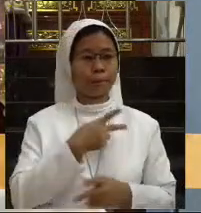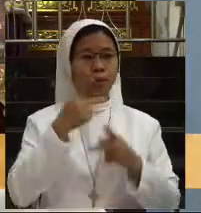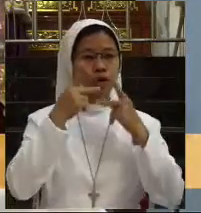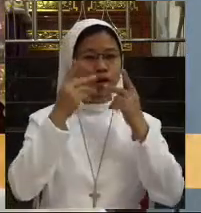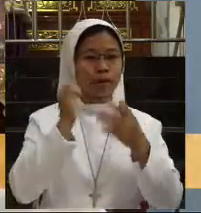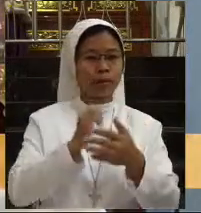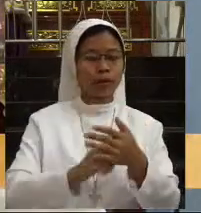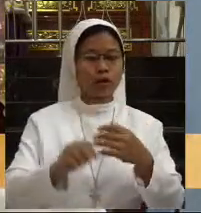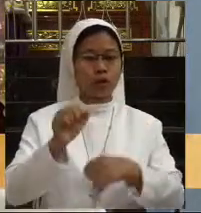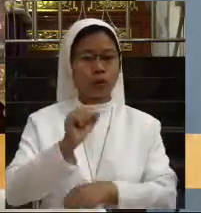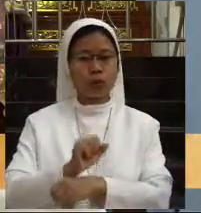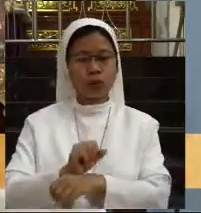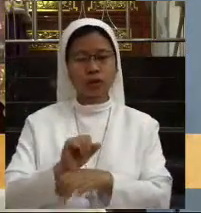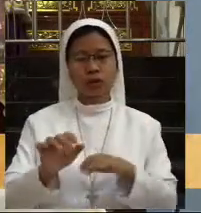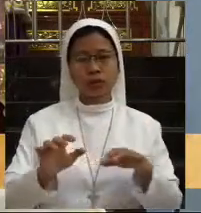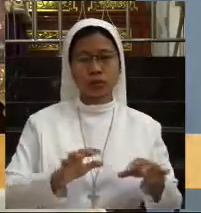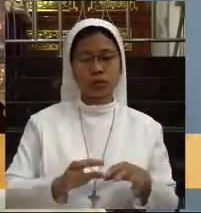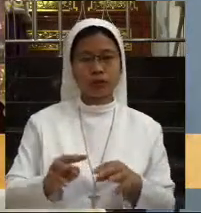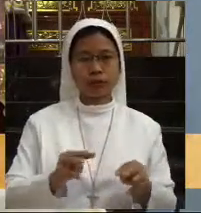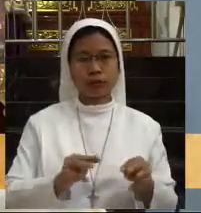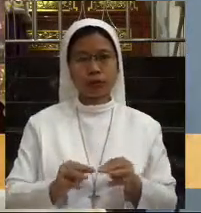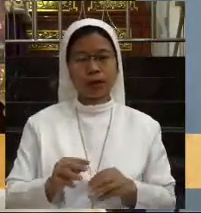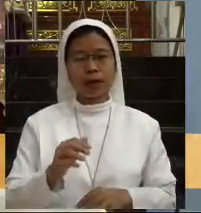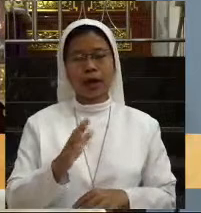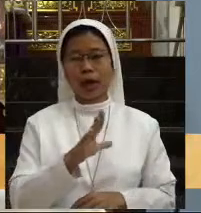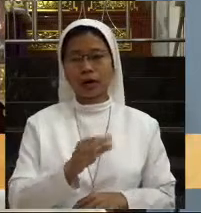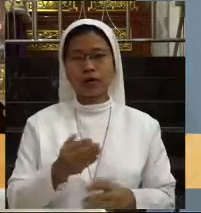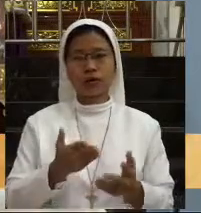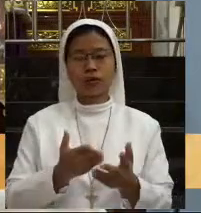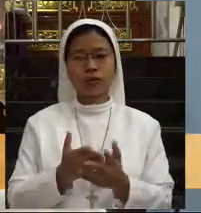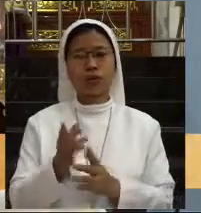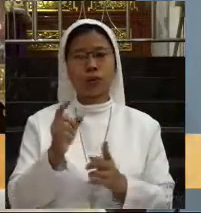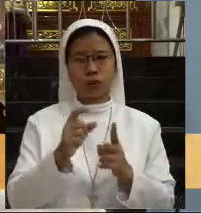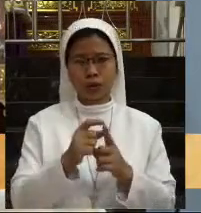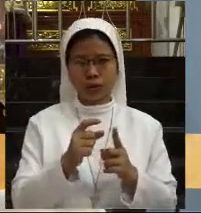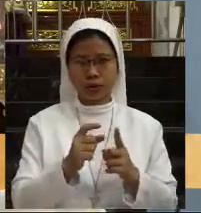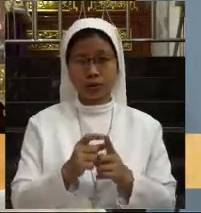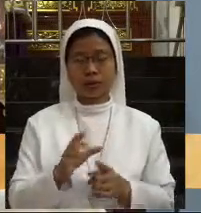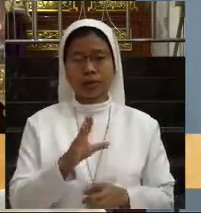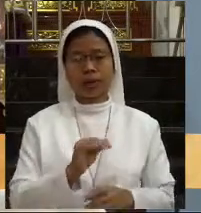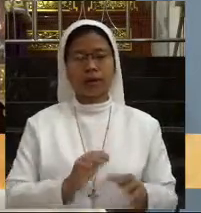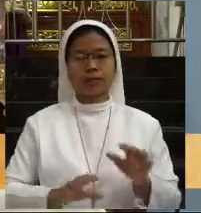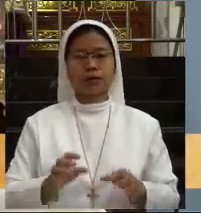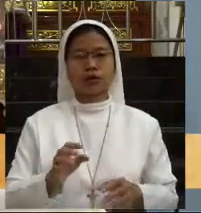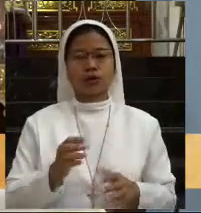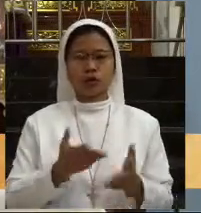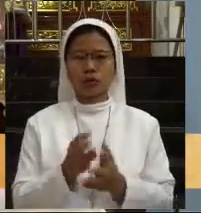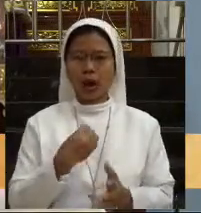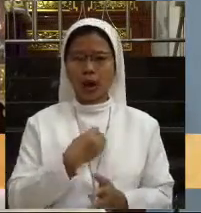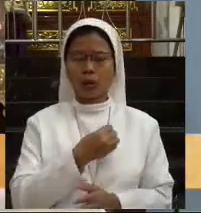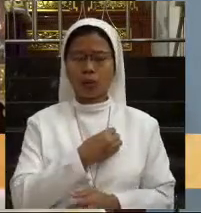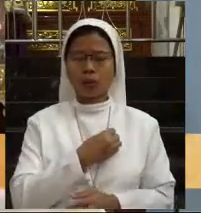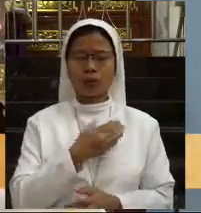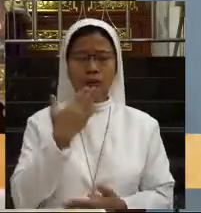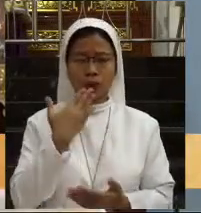we all equally proclaim through deeds, through our charitable